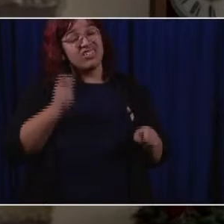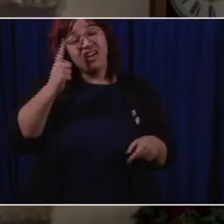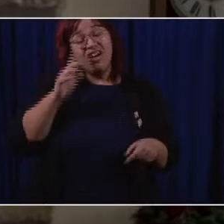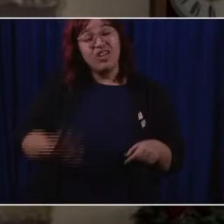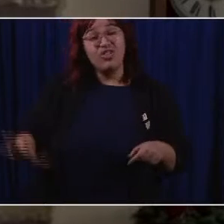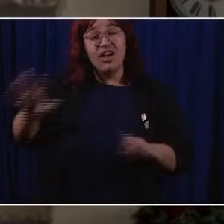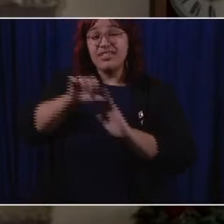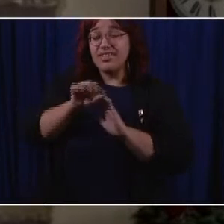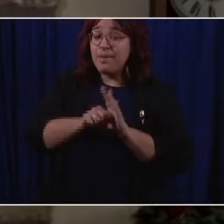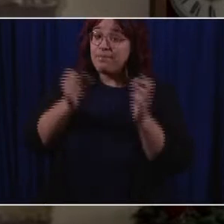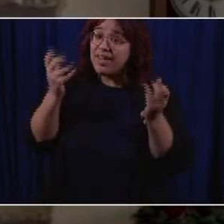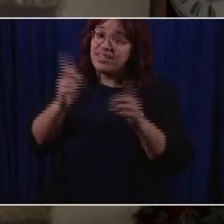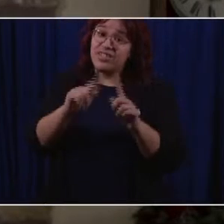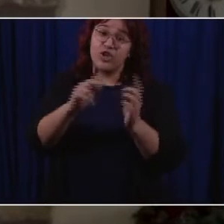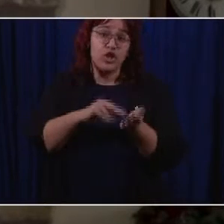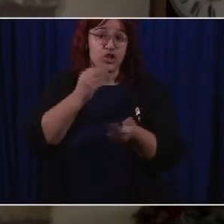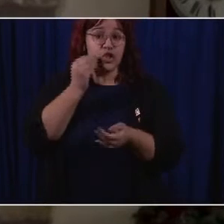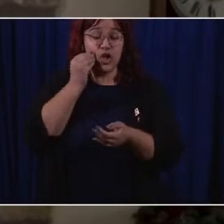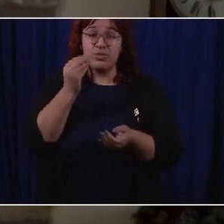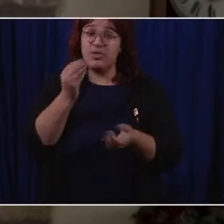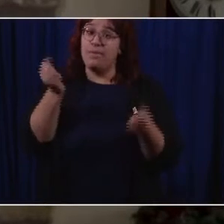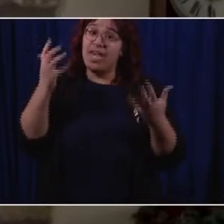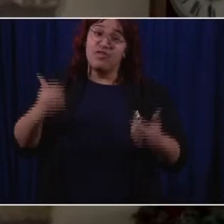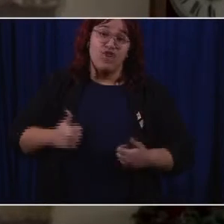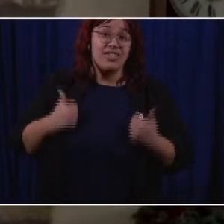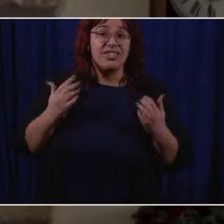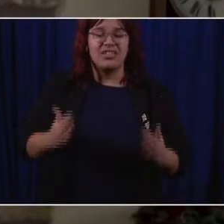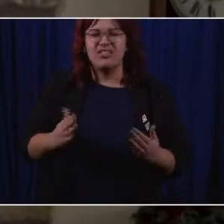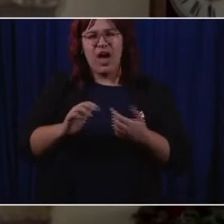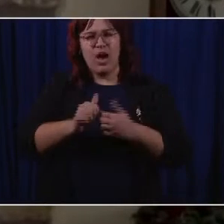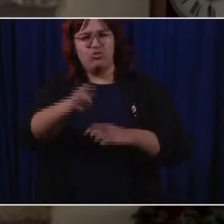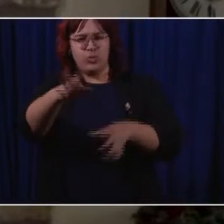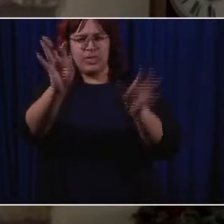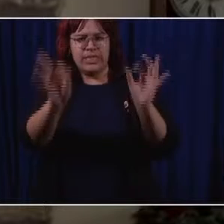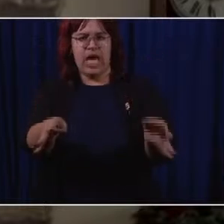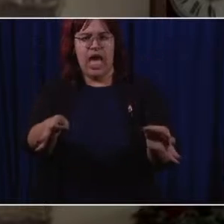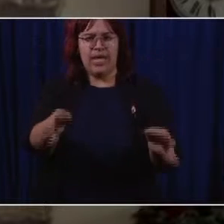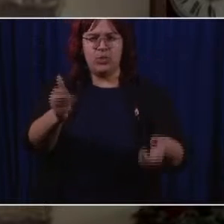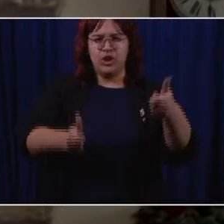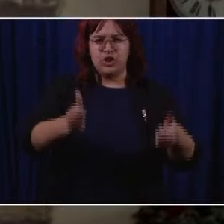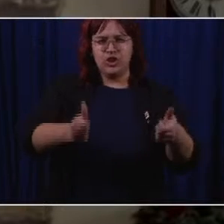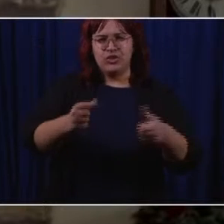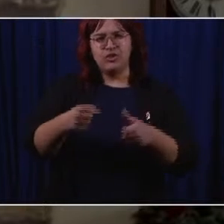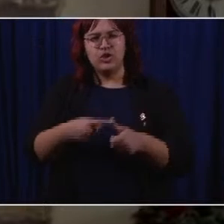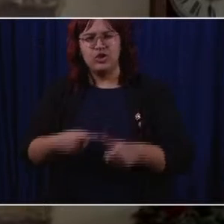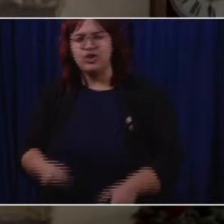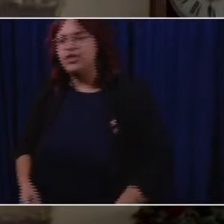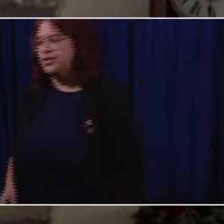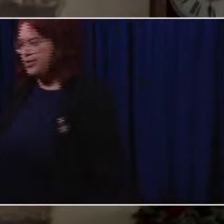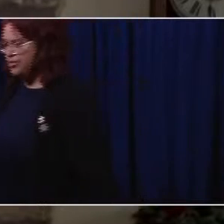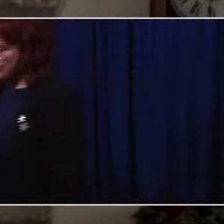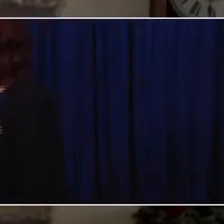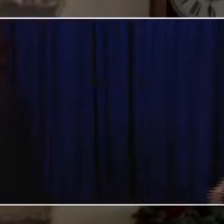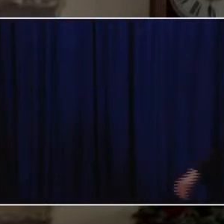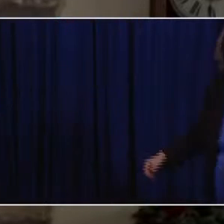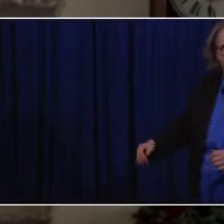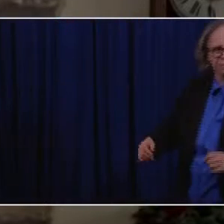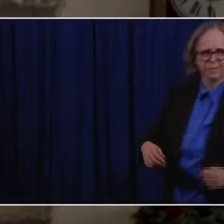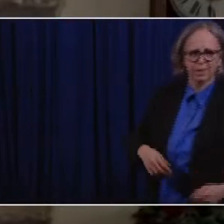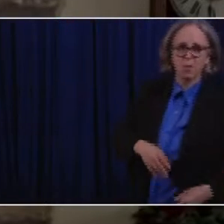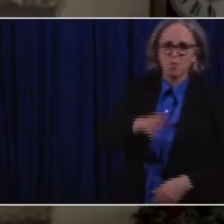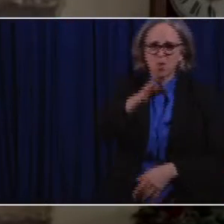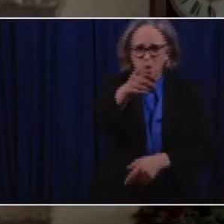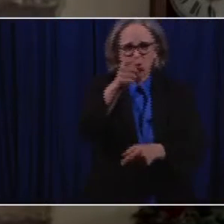state. You're absolutely right, Jim. And, this was not supposed to take place. I mean, the initial order